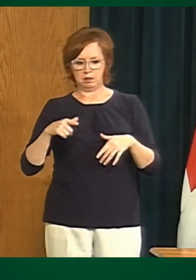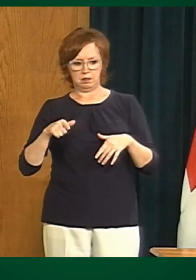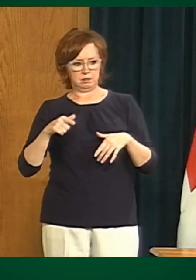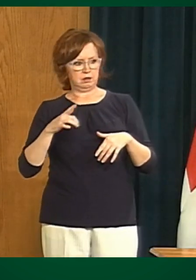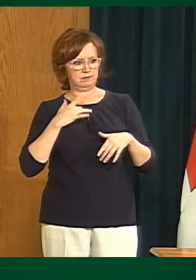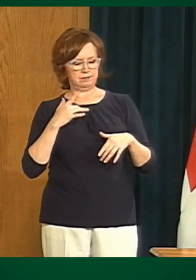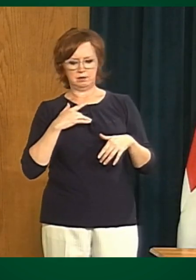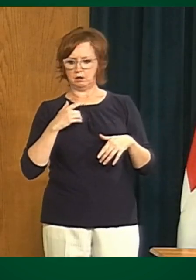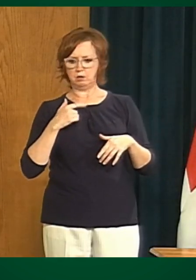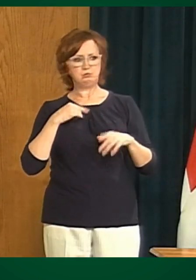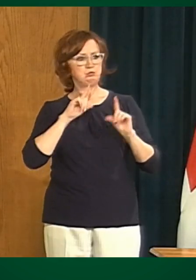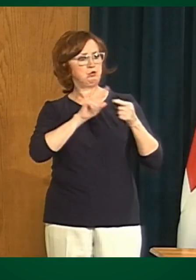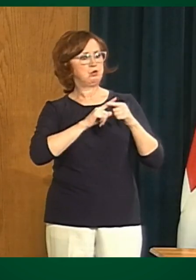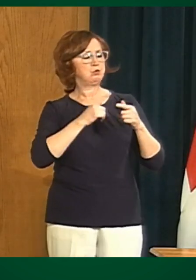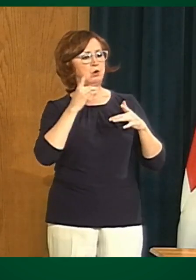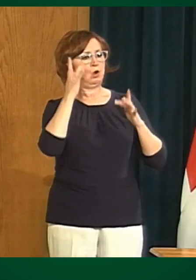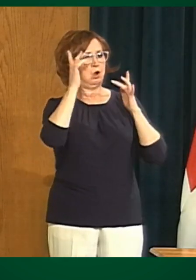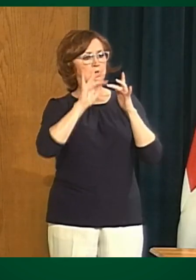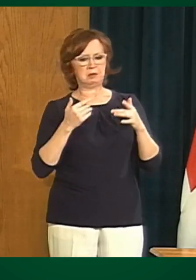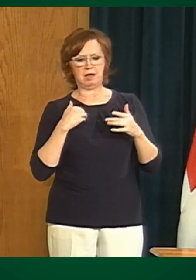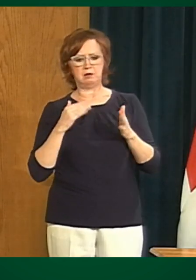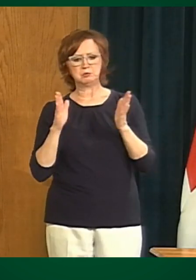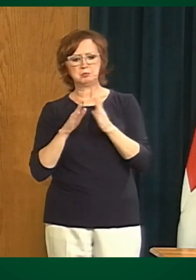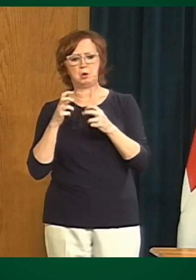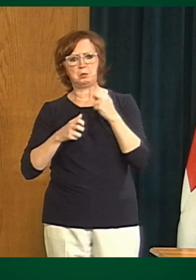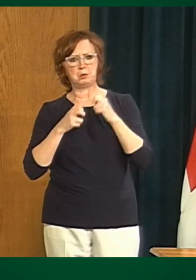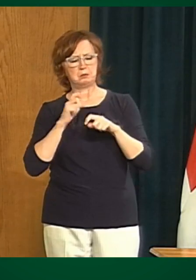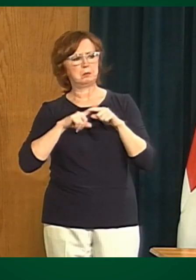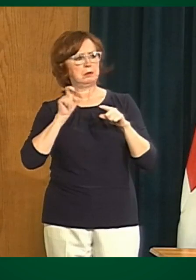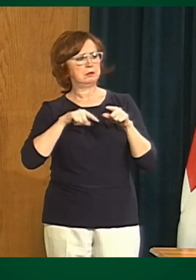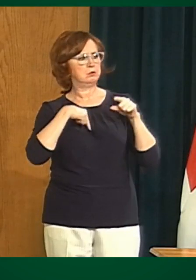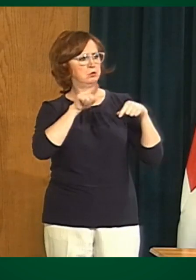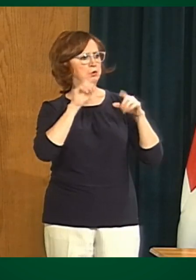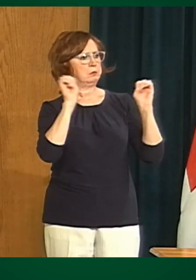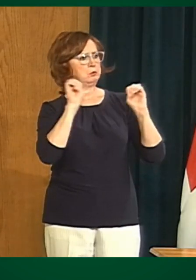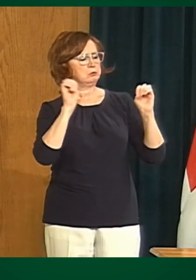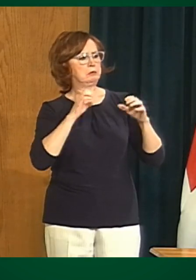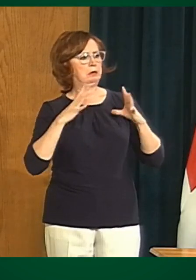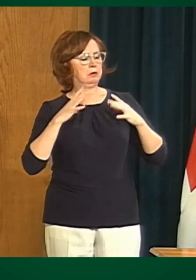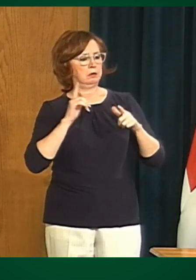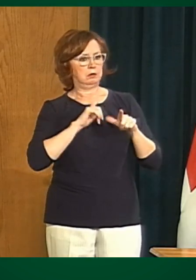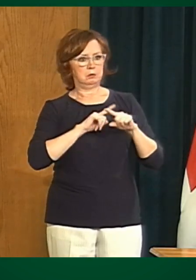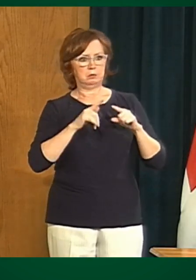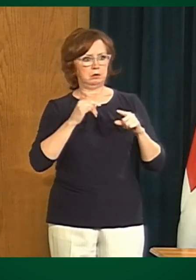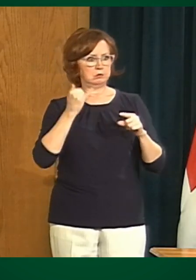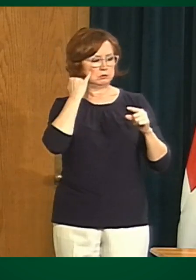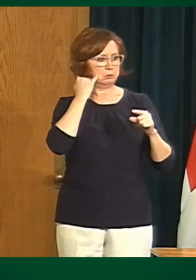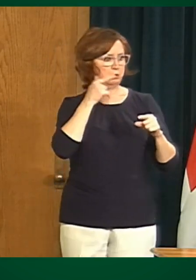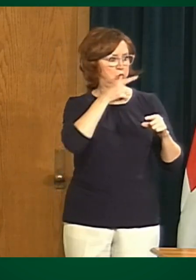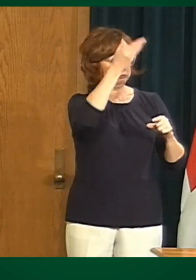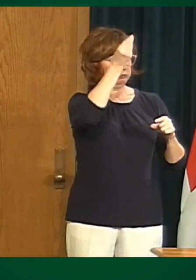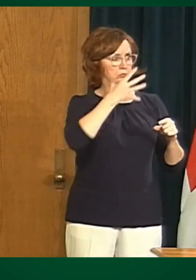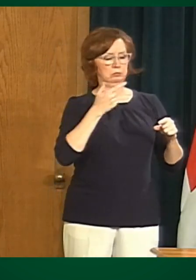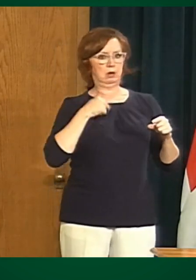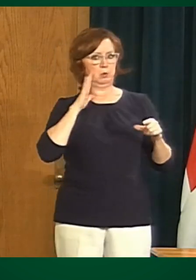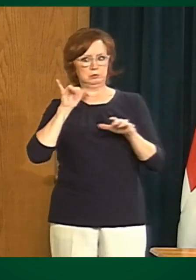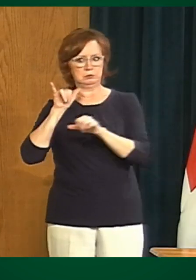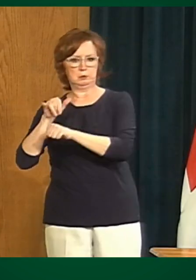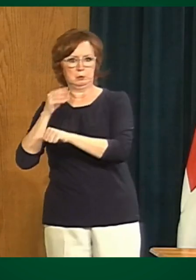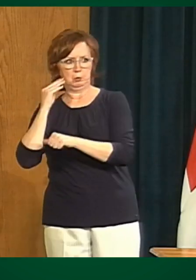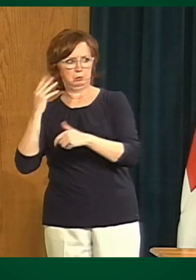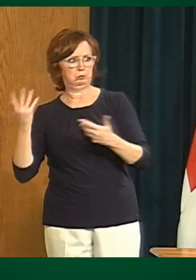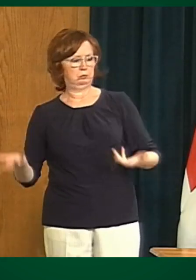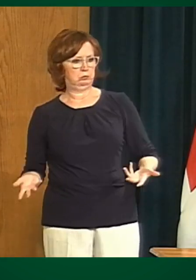As it is with any other similar situation, you put in place measures to